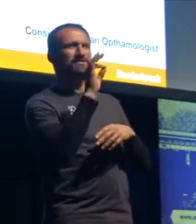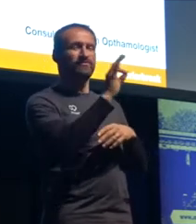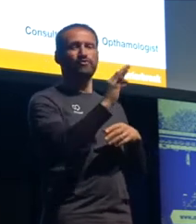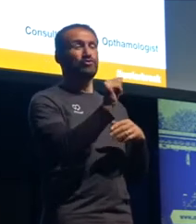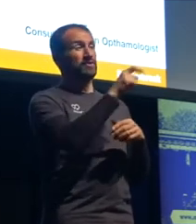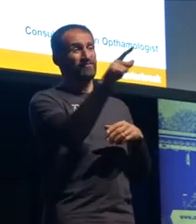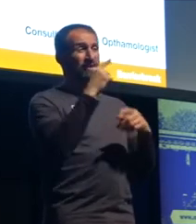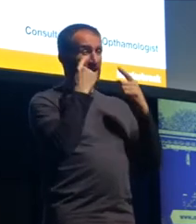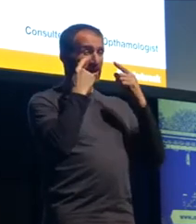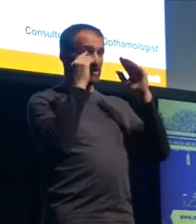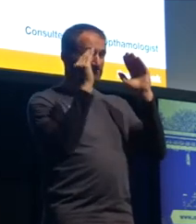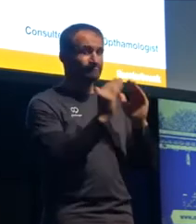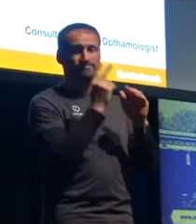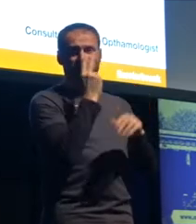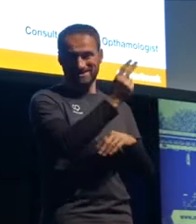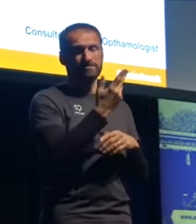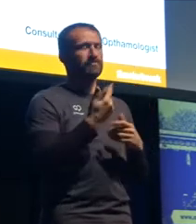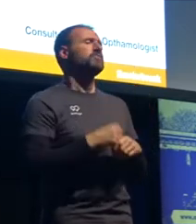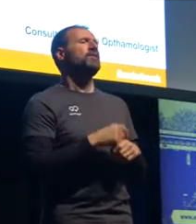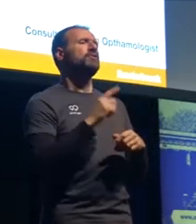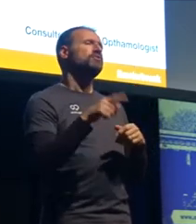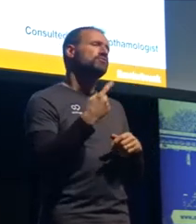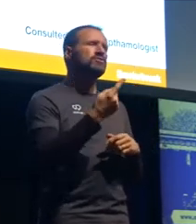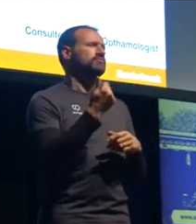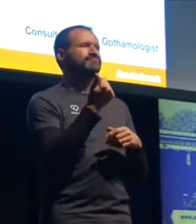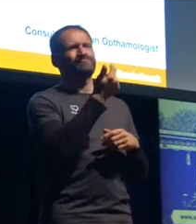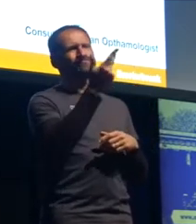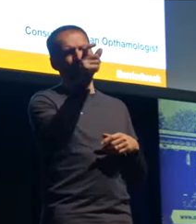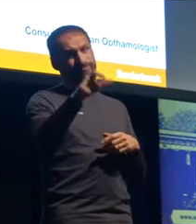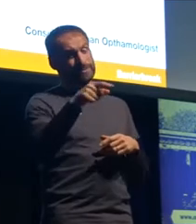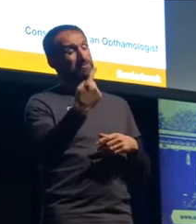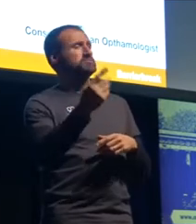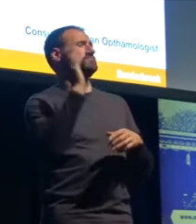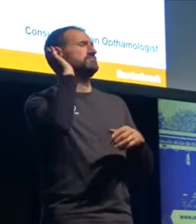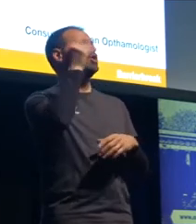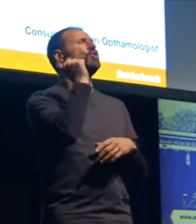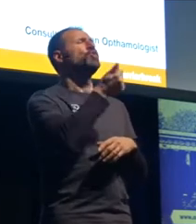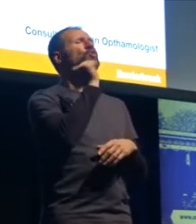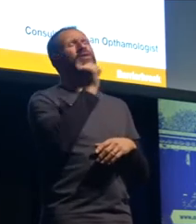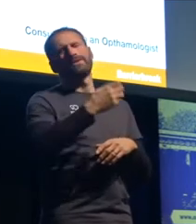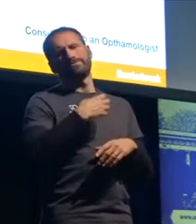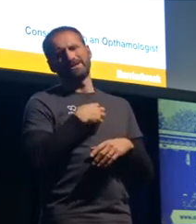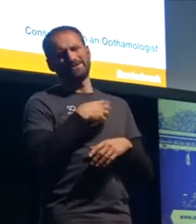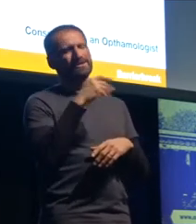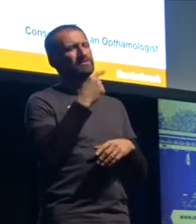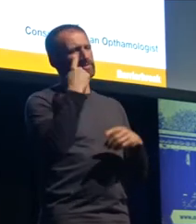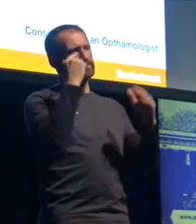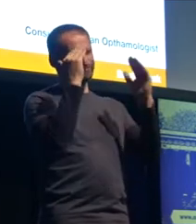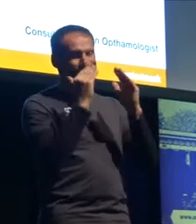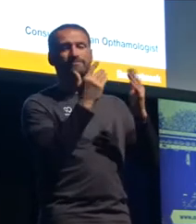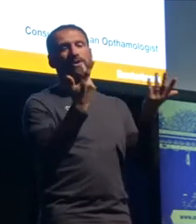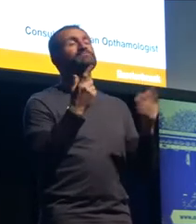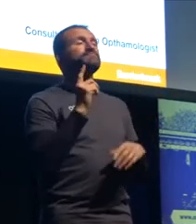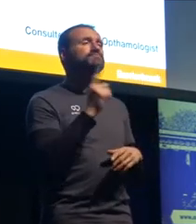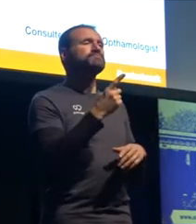perspective of a person who has dealt with hundreds of patients with low vision issues. And we discussed a little bit of the literature around it and a